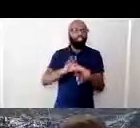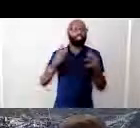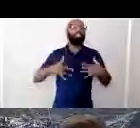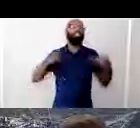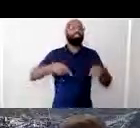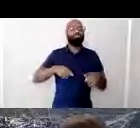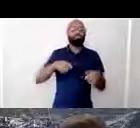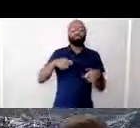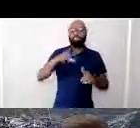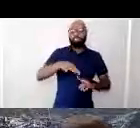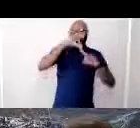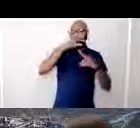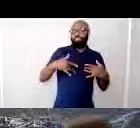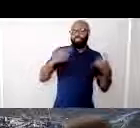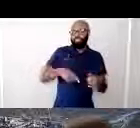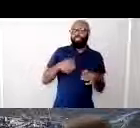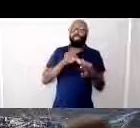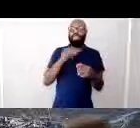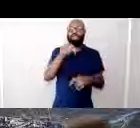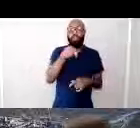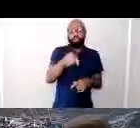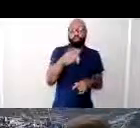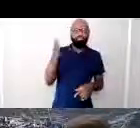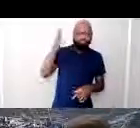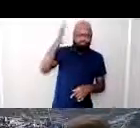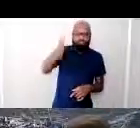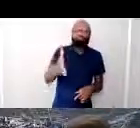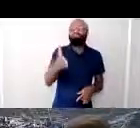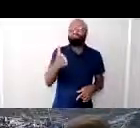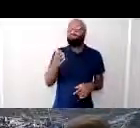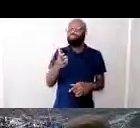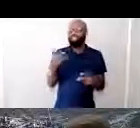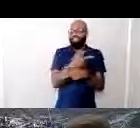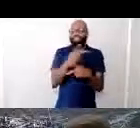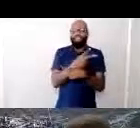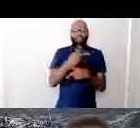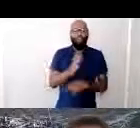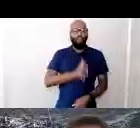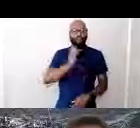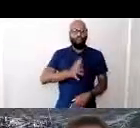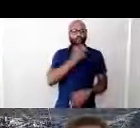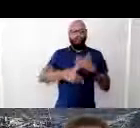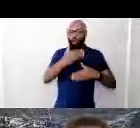to this pot of funds, right? And really come up with a formal process to involve the commission in that.